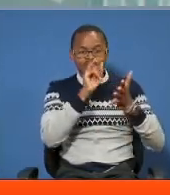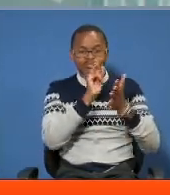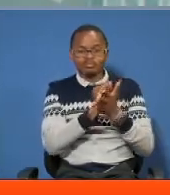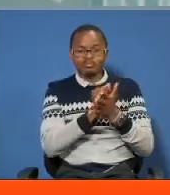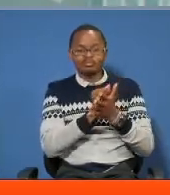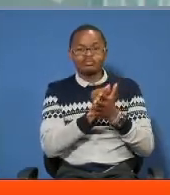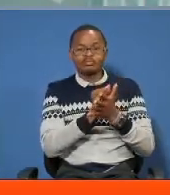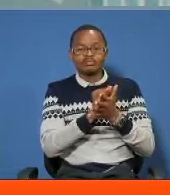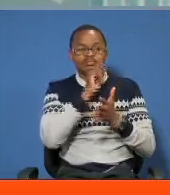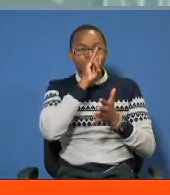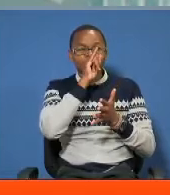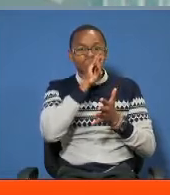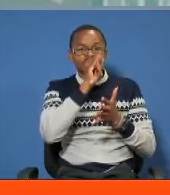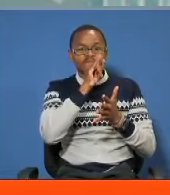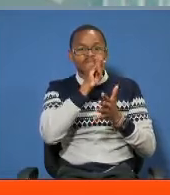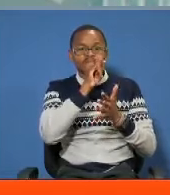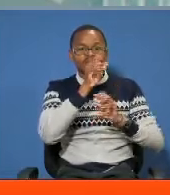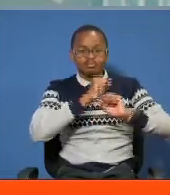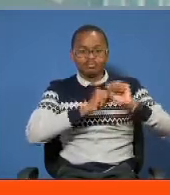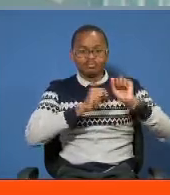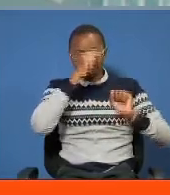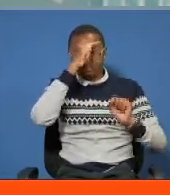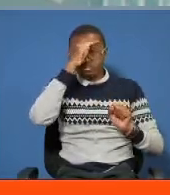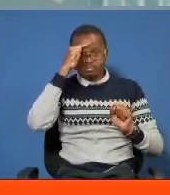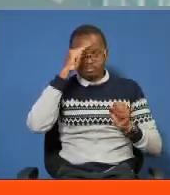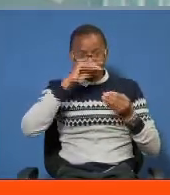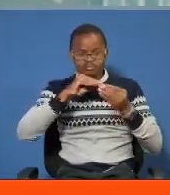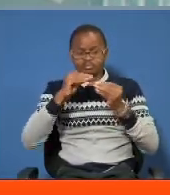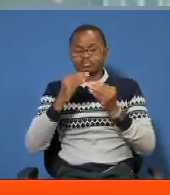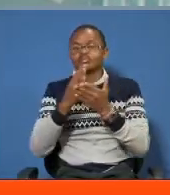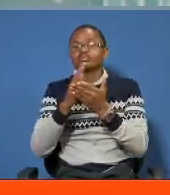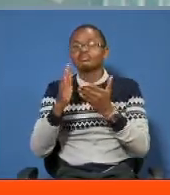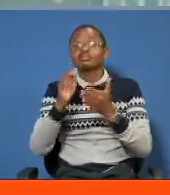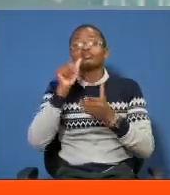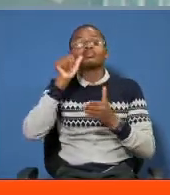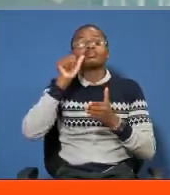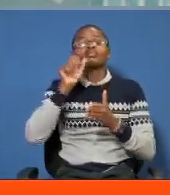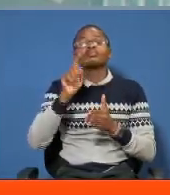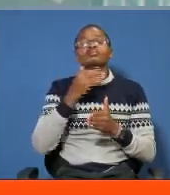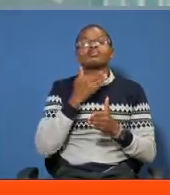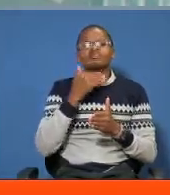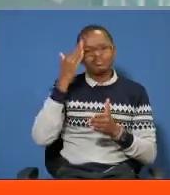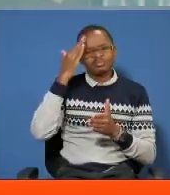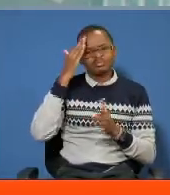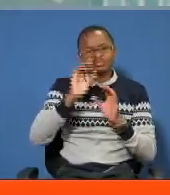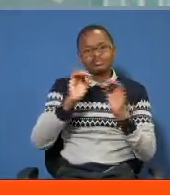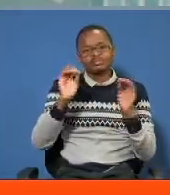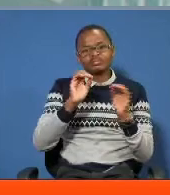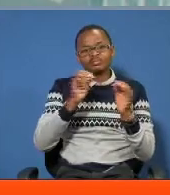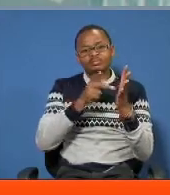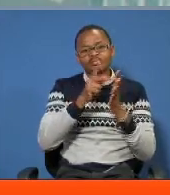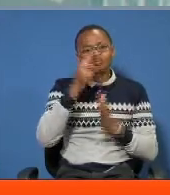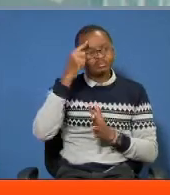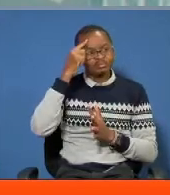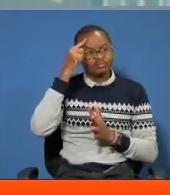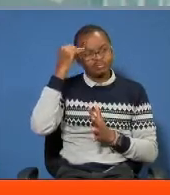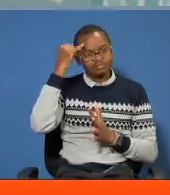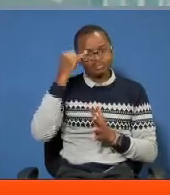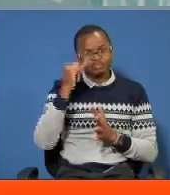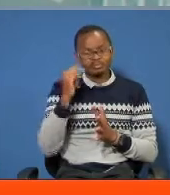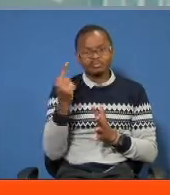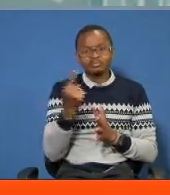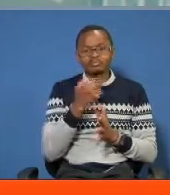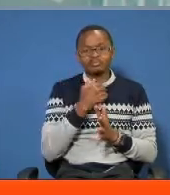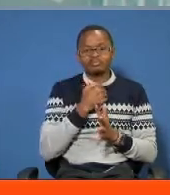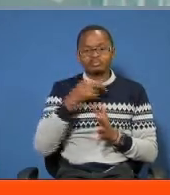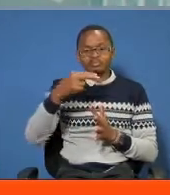then that is a measure. Because if we create something very nice and no one wants to finally use it and pay for it,